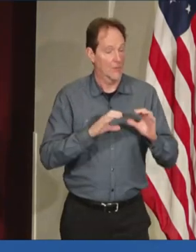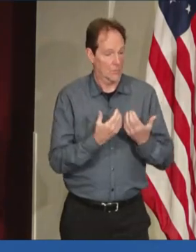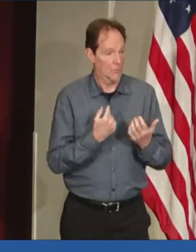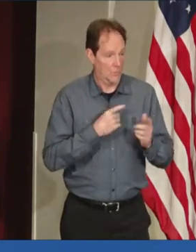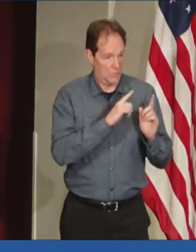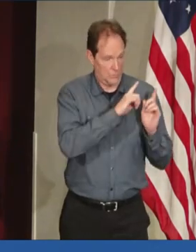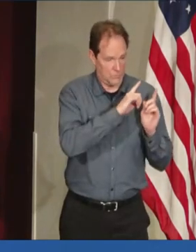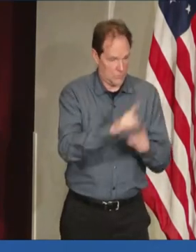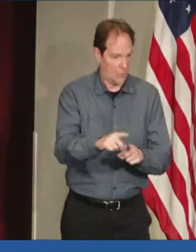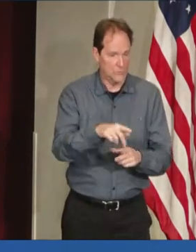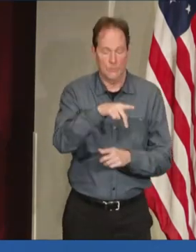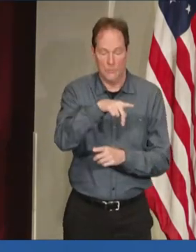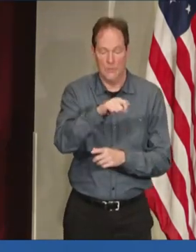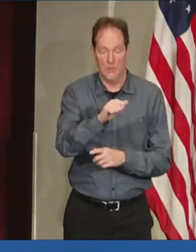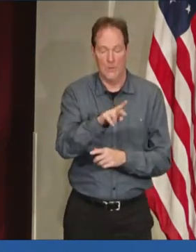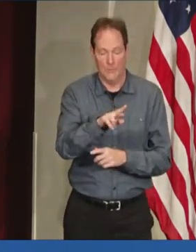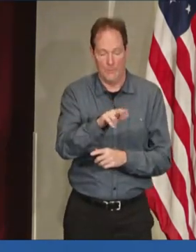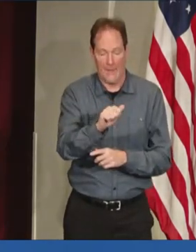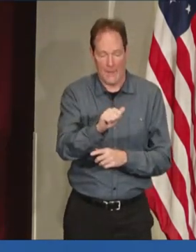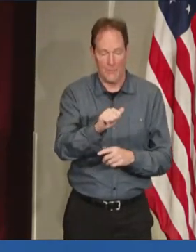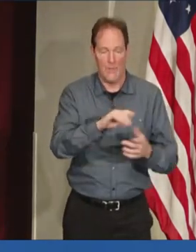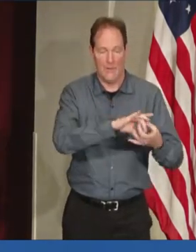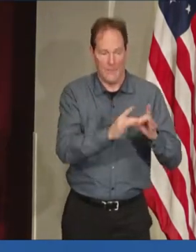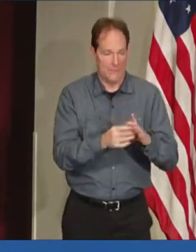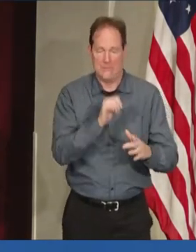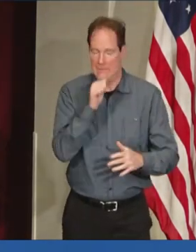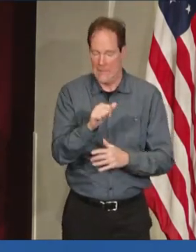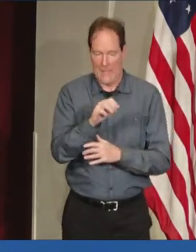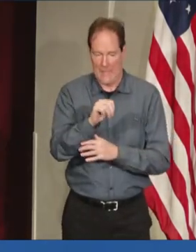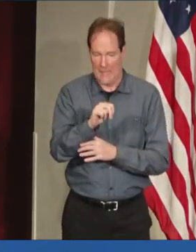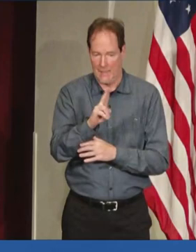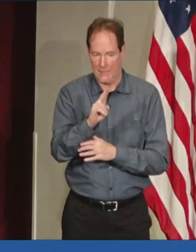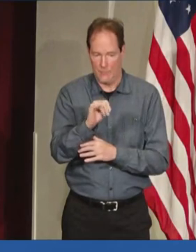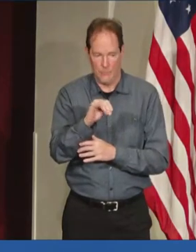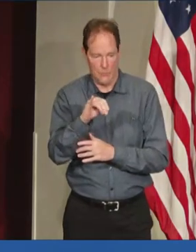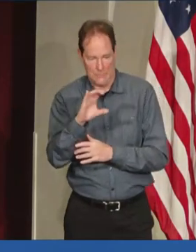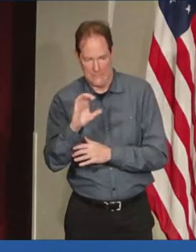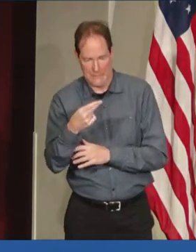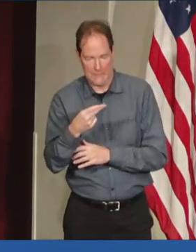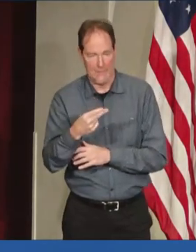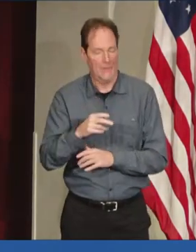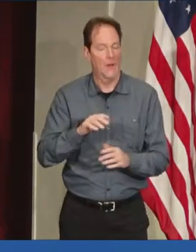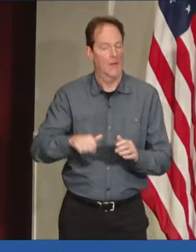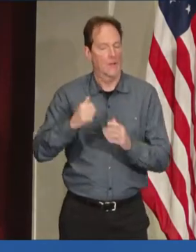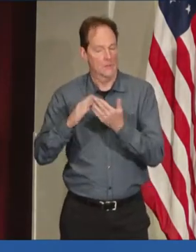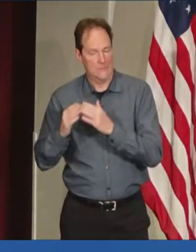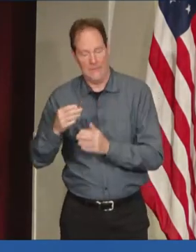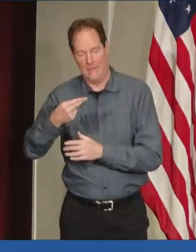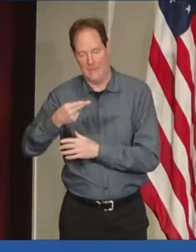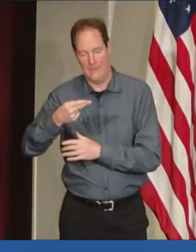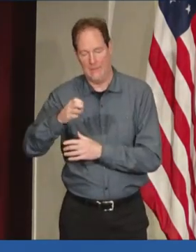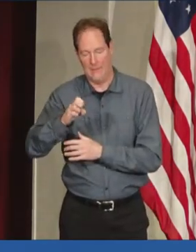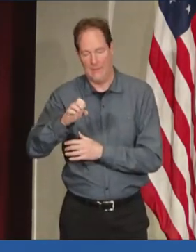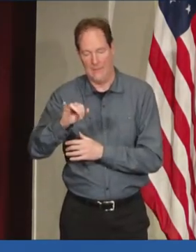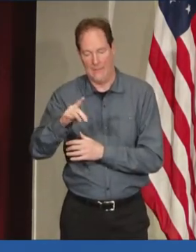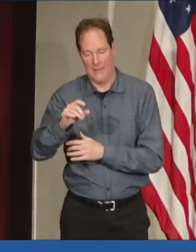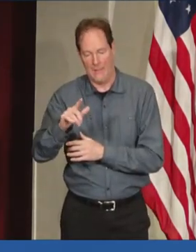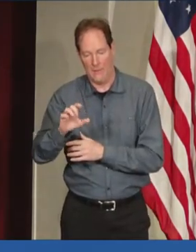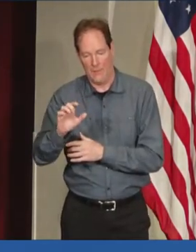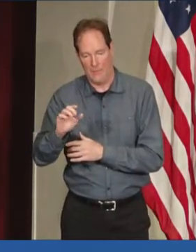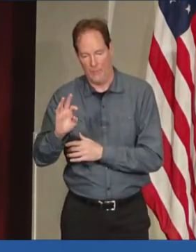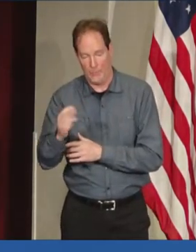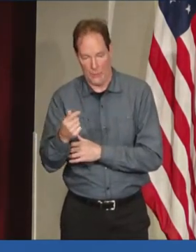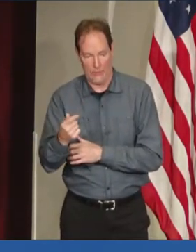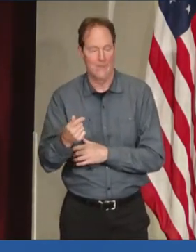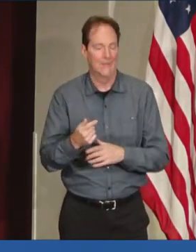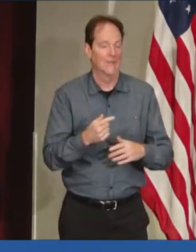to the Paralympics that were not in Munich. They were in Heidelberg, because at that time the Olympics and Paralympics